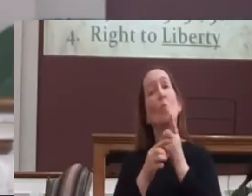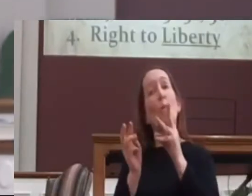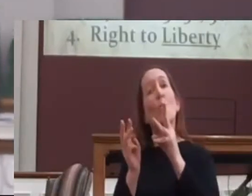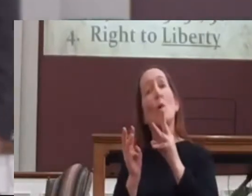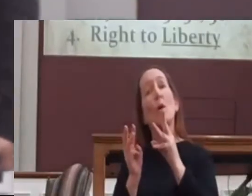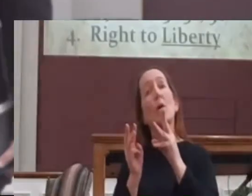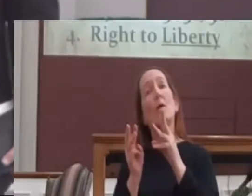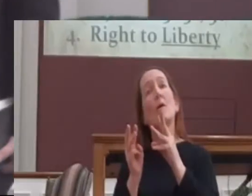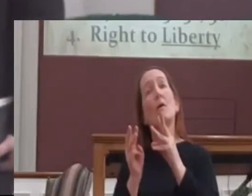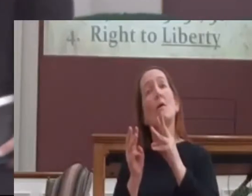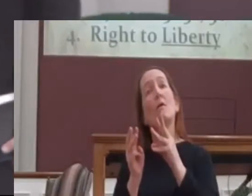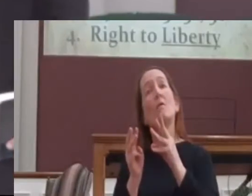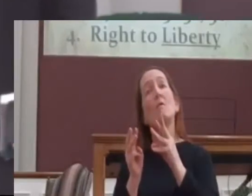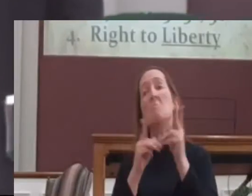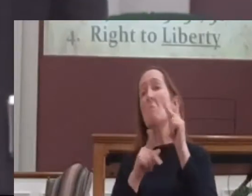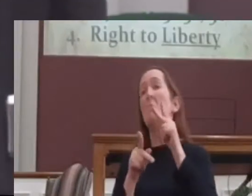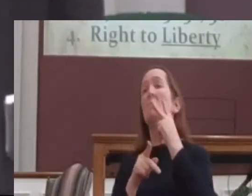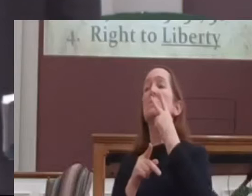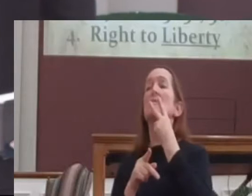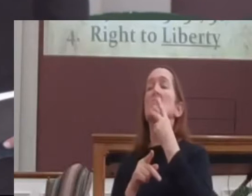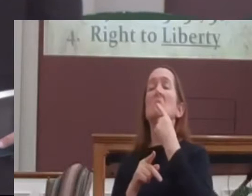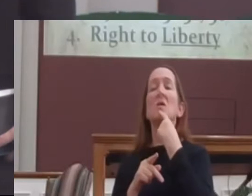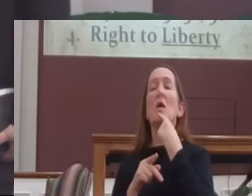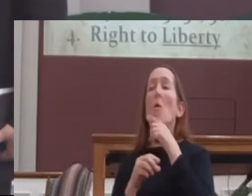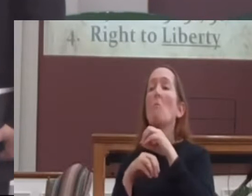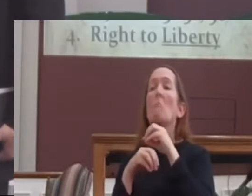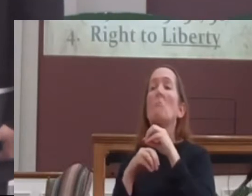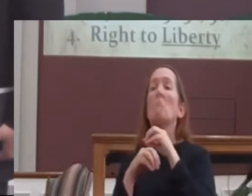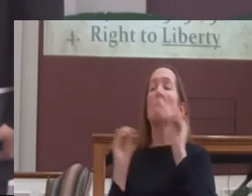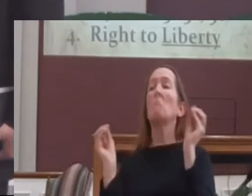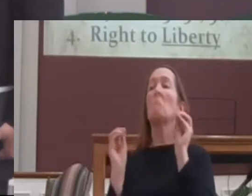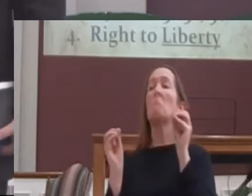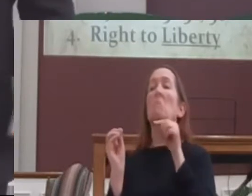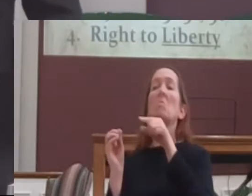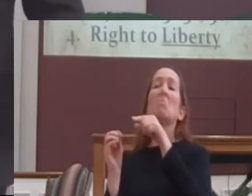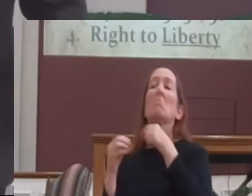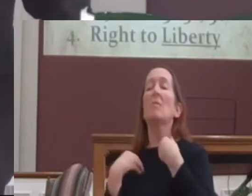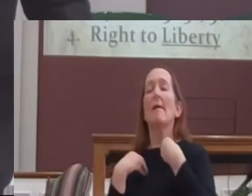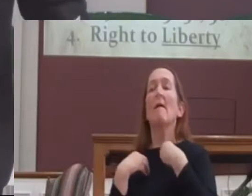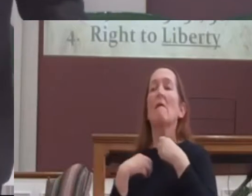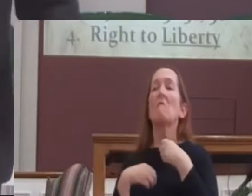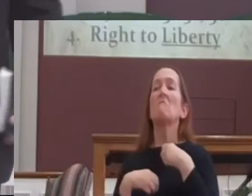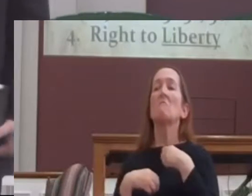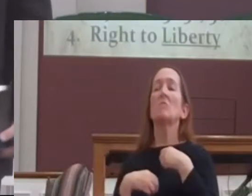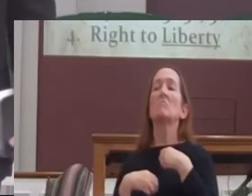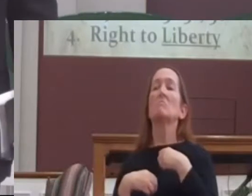if we're not living that out, then they're just going to say, well, there's nothing that they have to offer me.